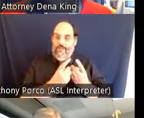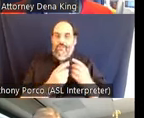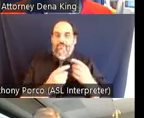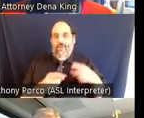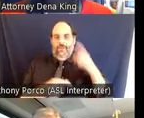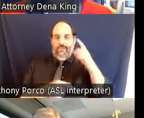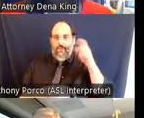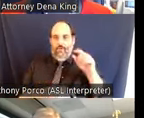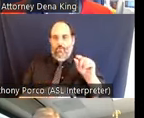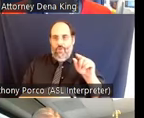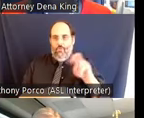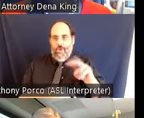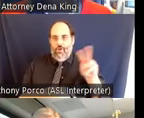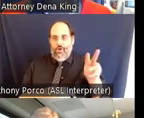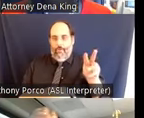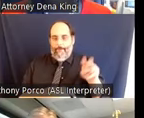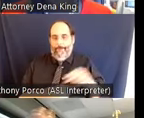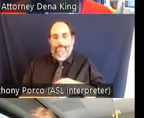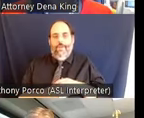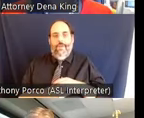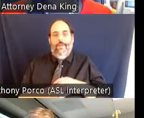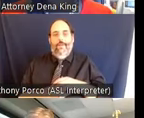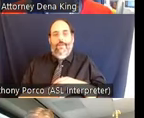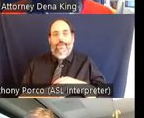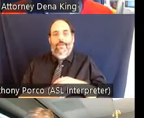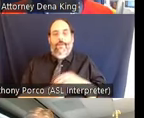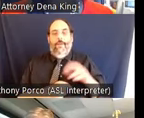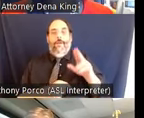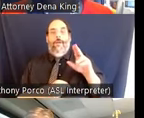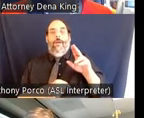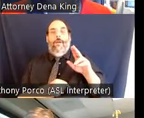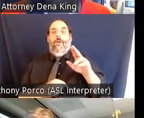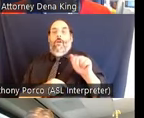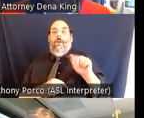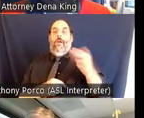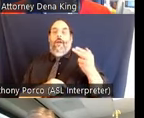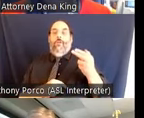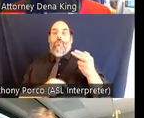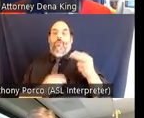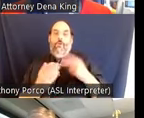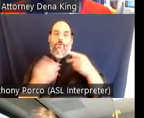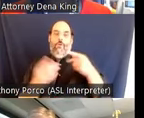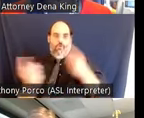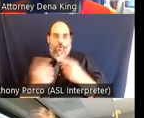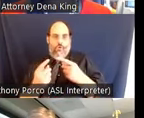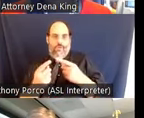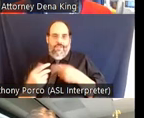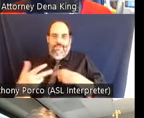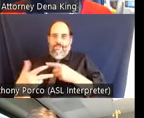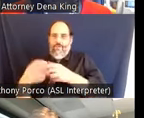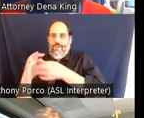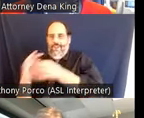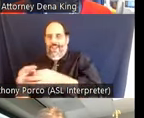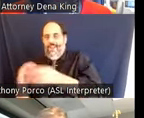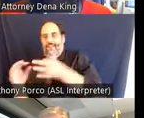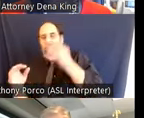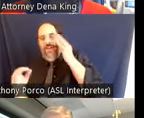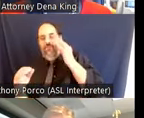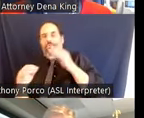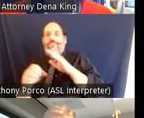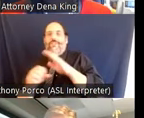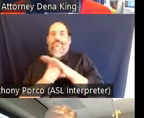of 2022. The United Against Hate program is designed to connect federal, state, and local